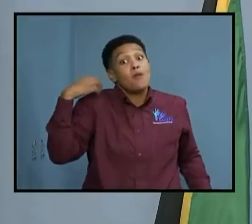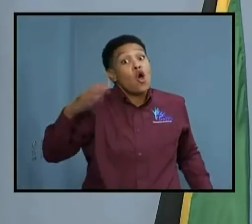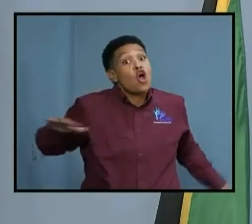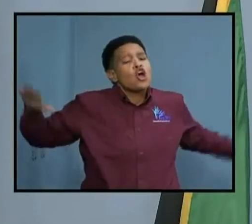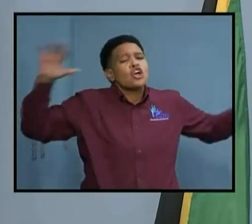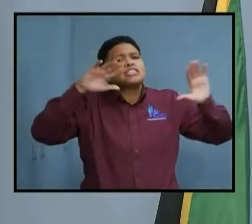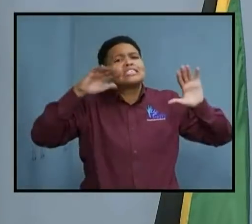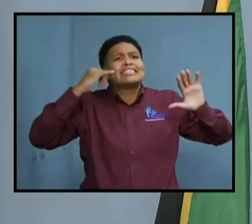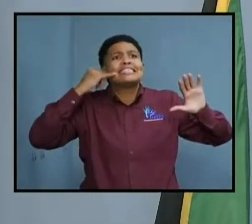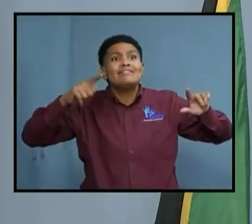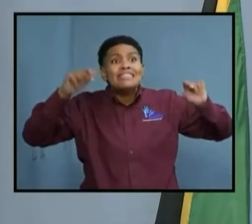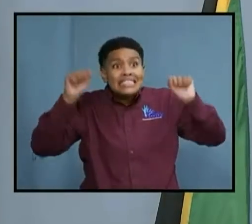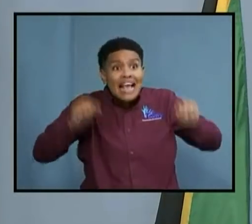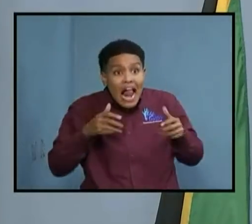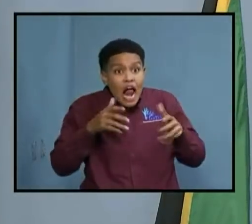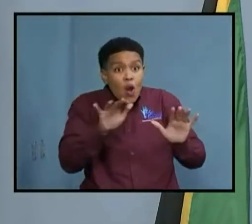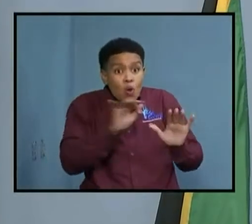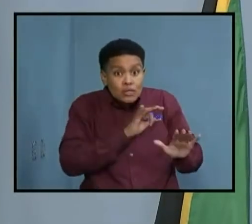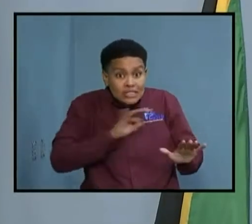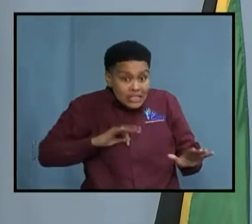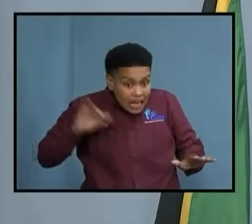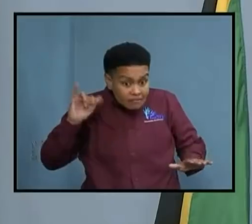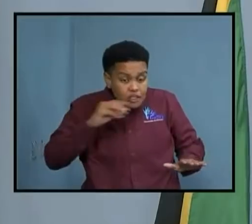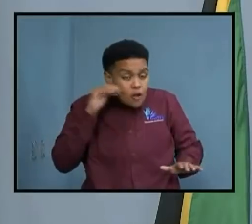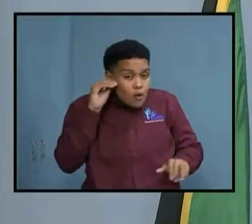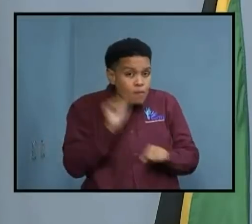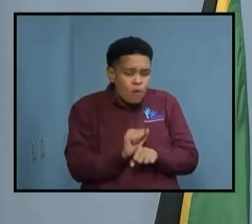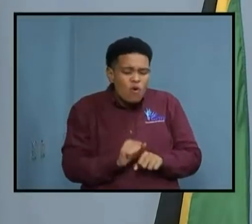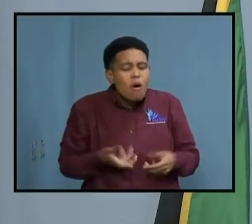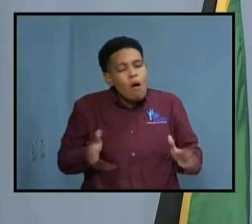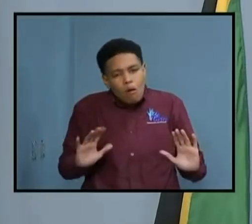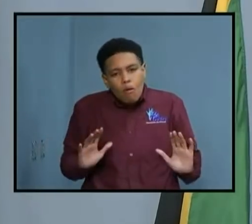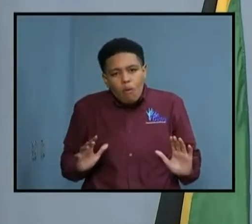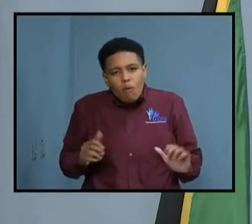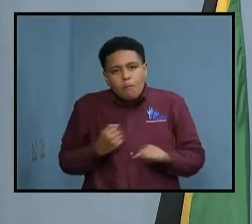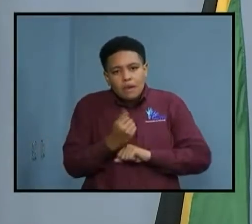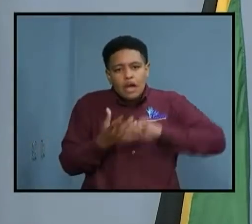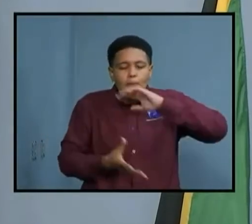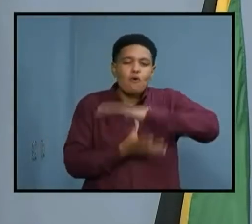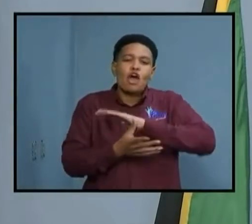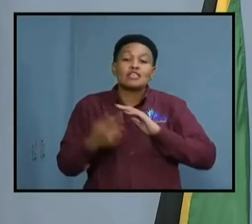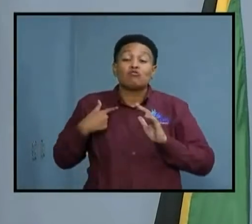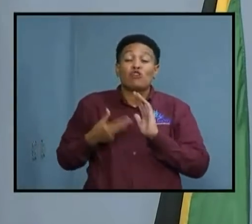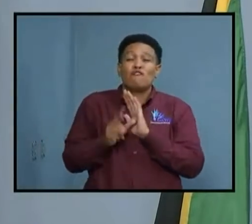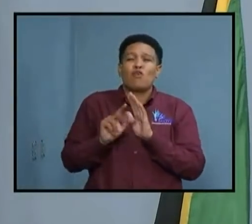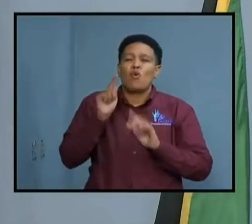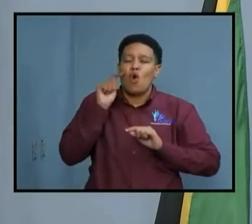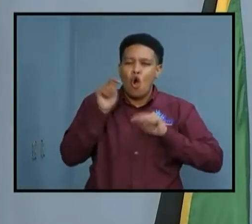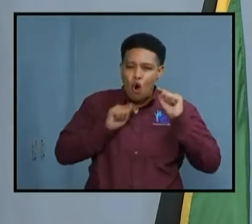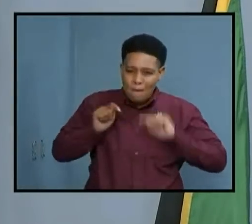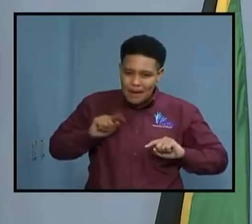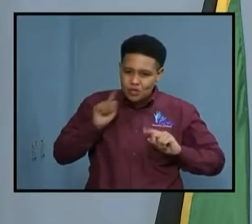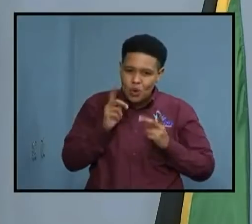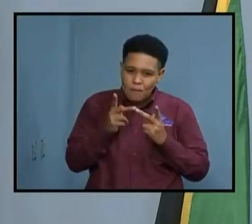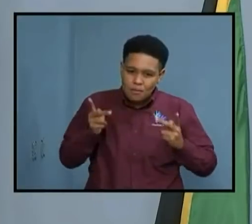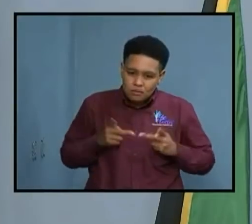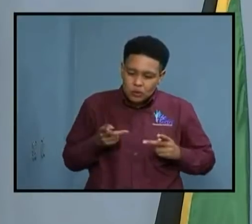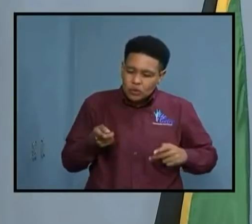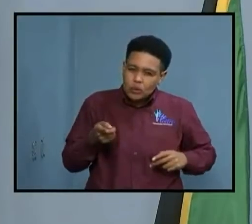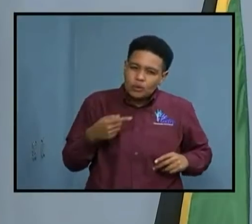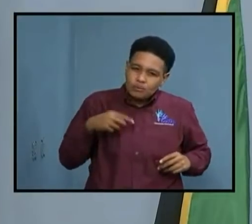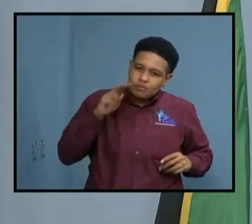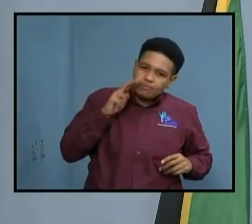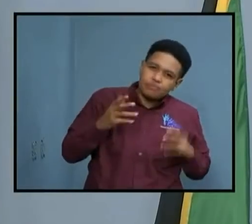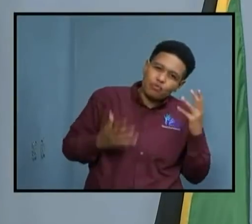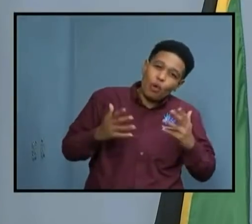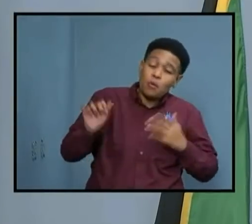to, if they can, make that a priority. As we review, we may go back to a position where we